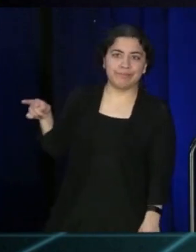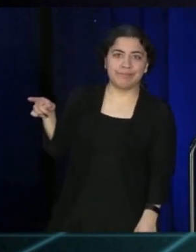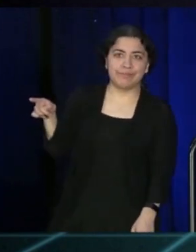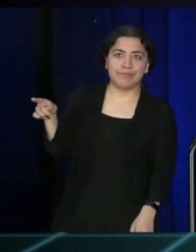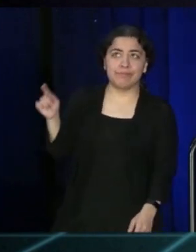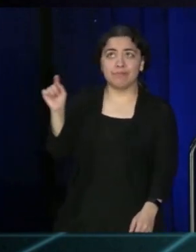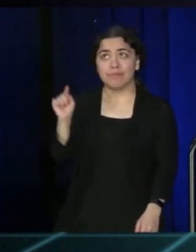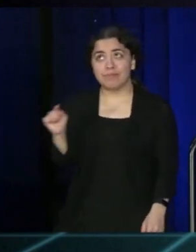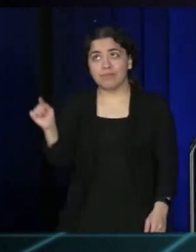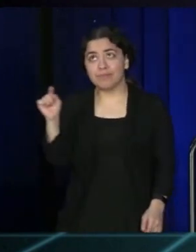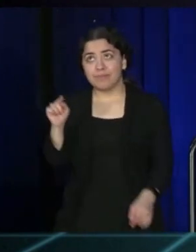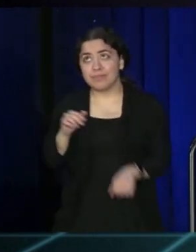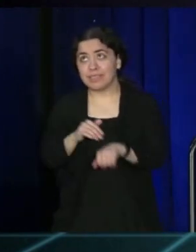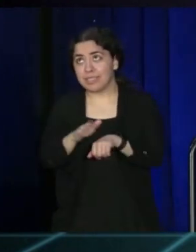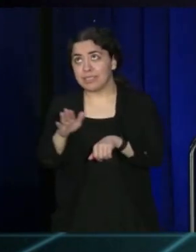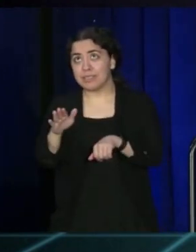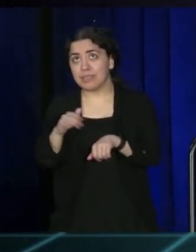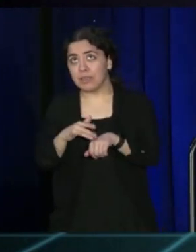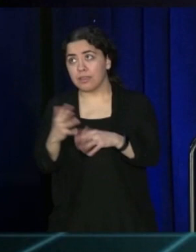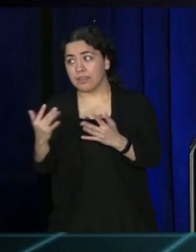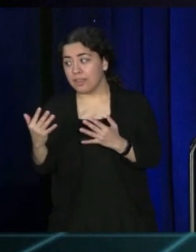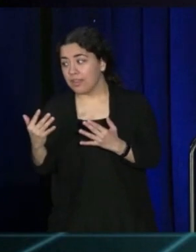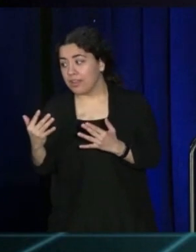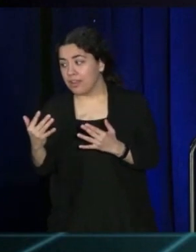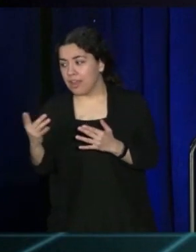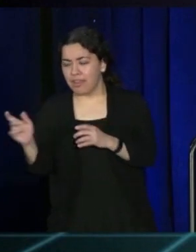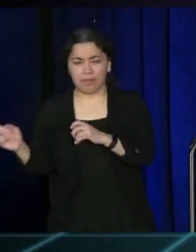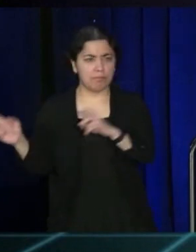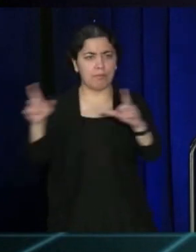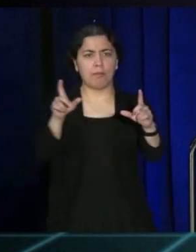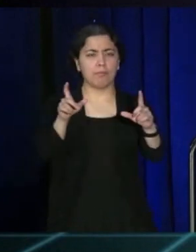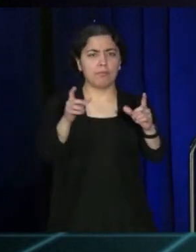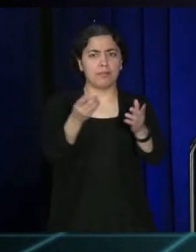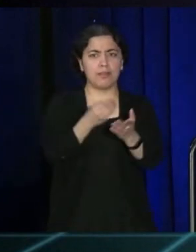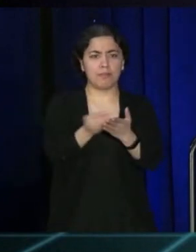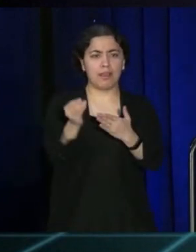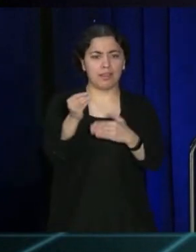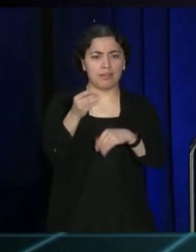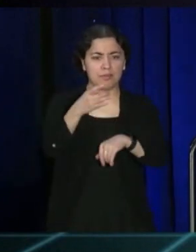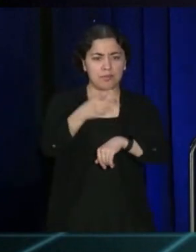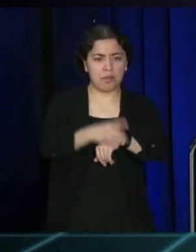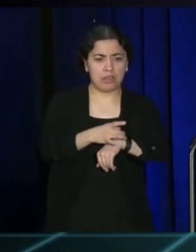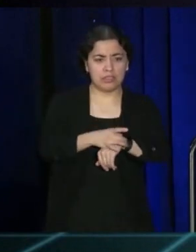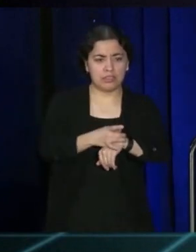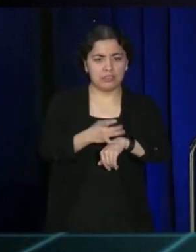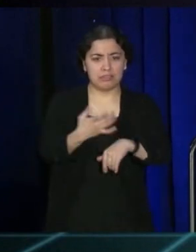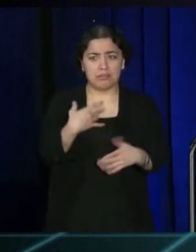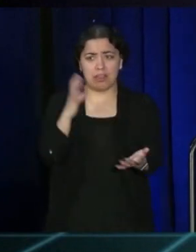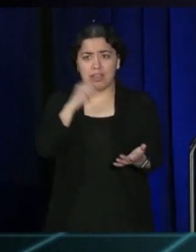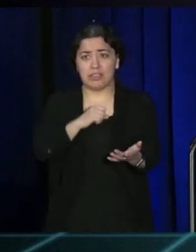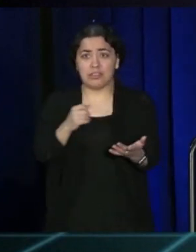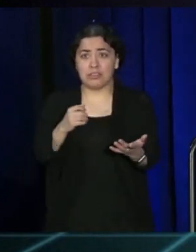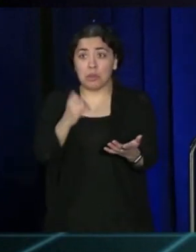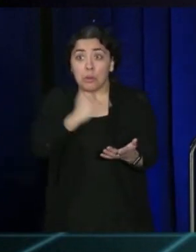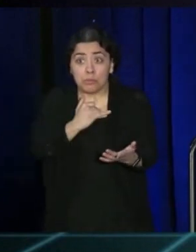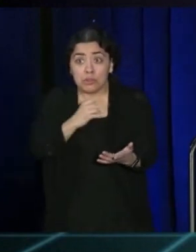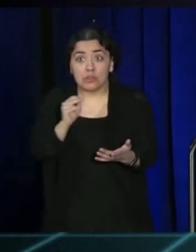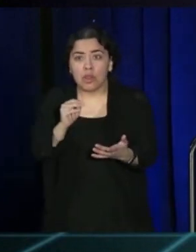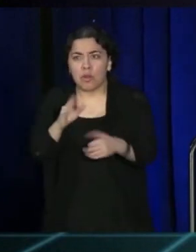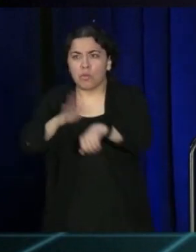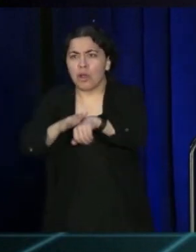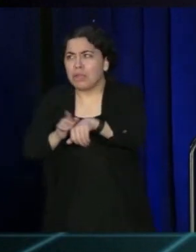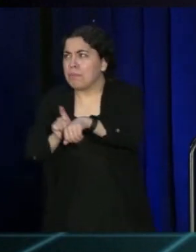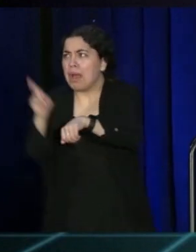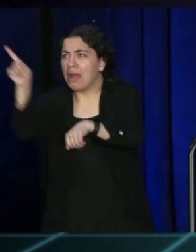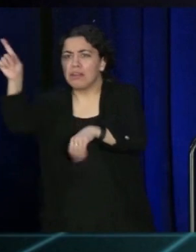now, look, we're buying watches, I guess. Whoops. No, we're actually sending a warning. Oh, no.